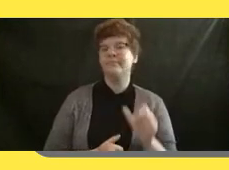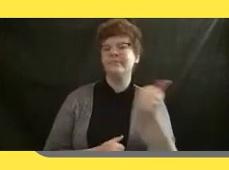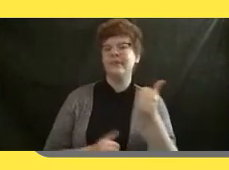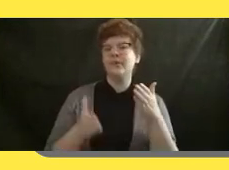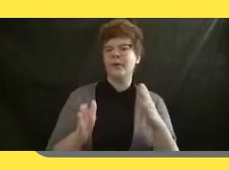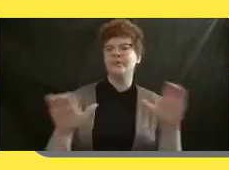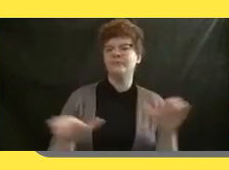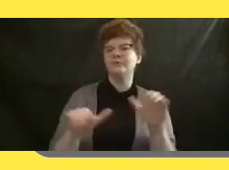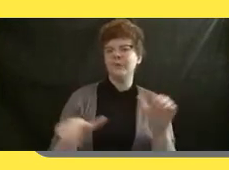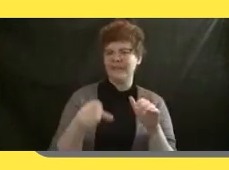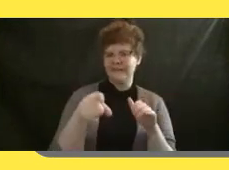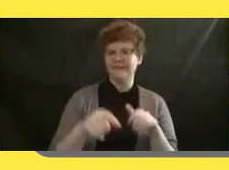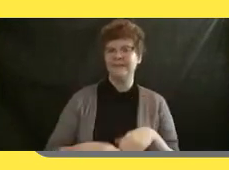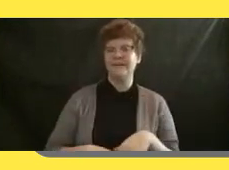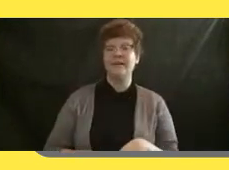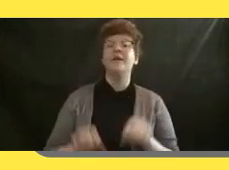color of this if you want.